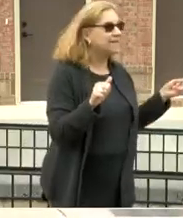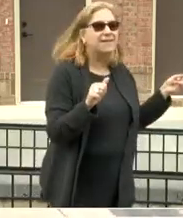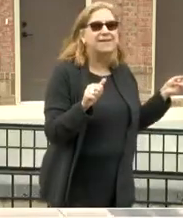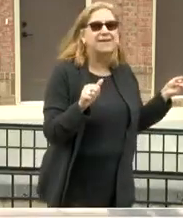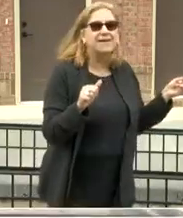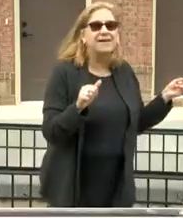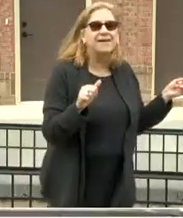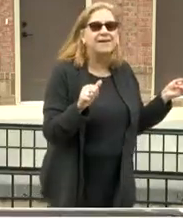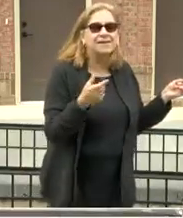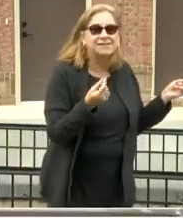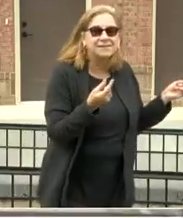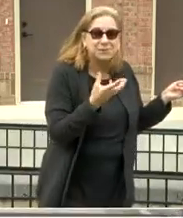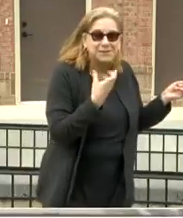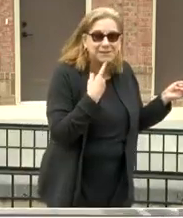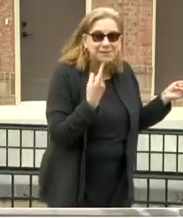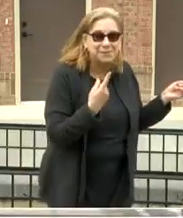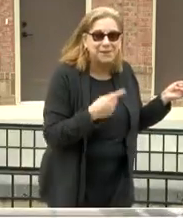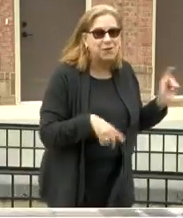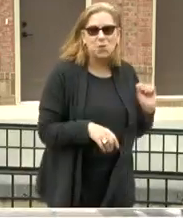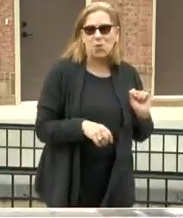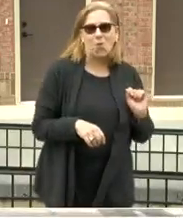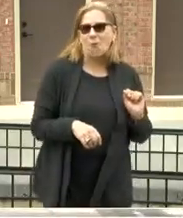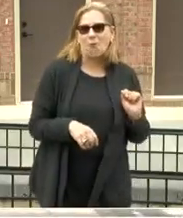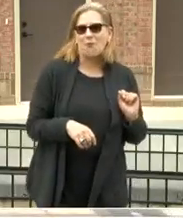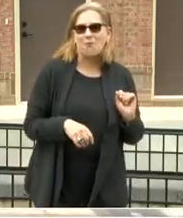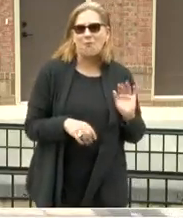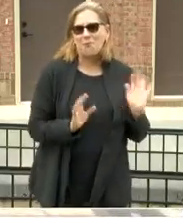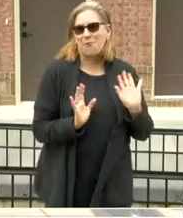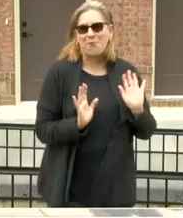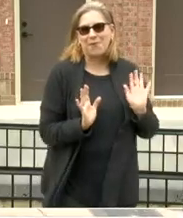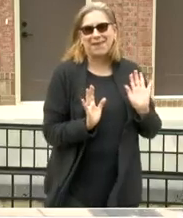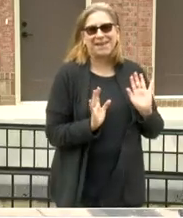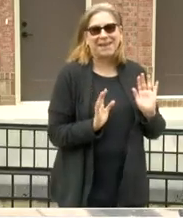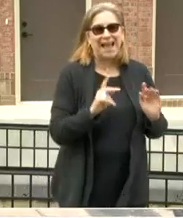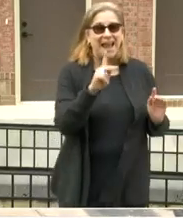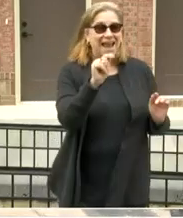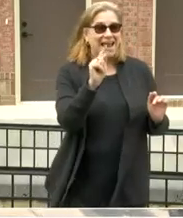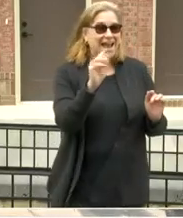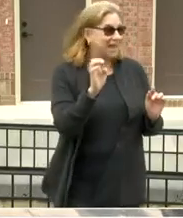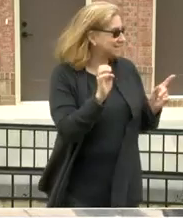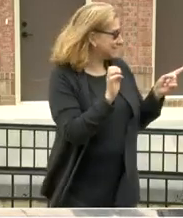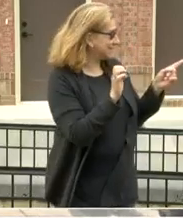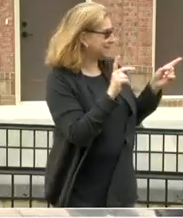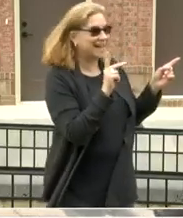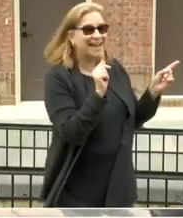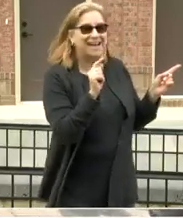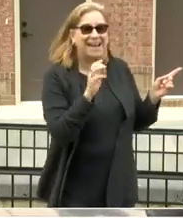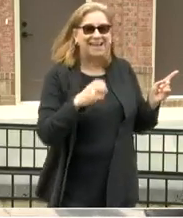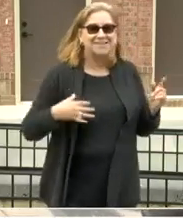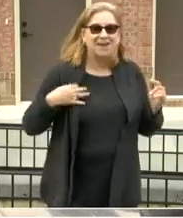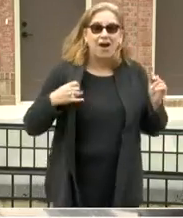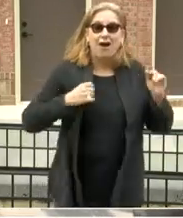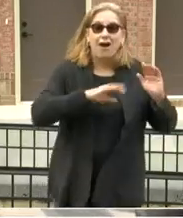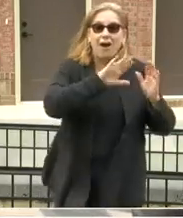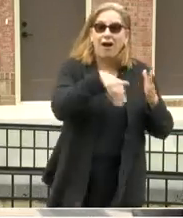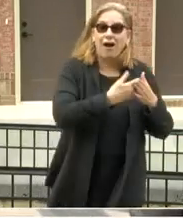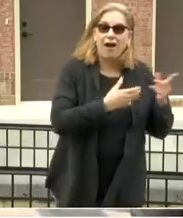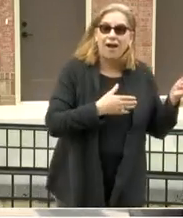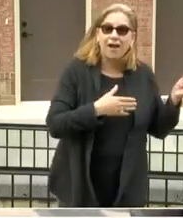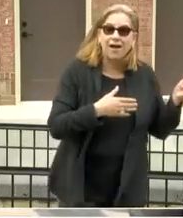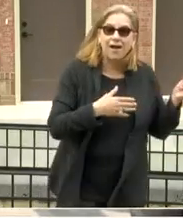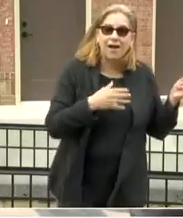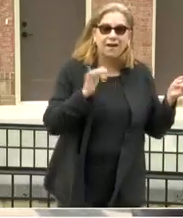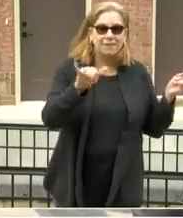right. And Kay Placeris. So let's have a big round of applause. This is where it happens, right